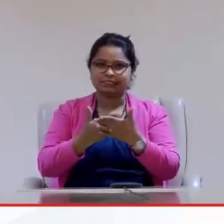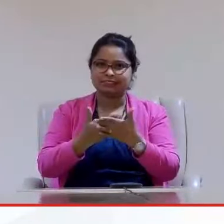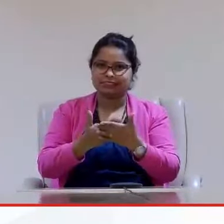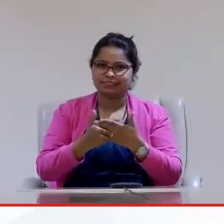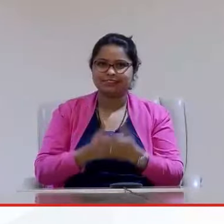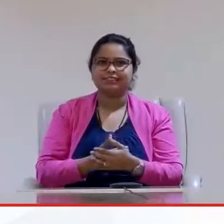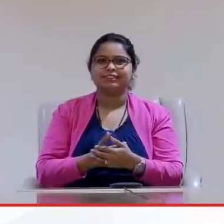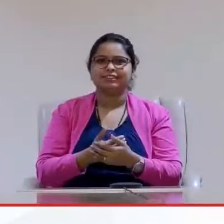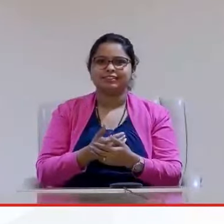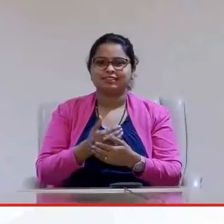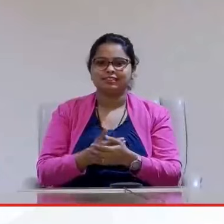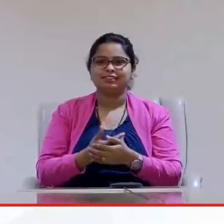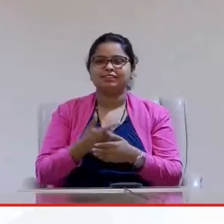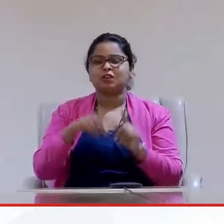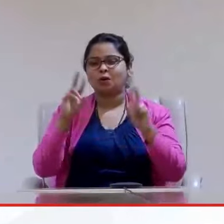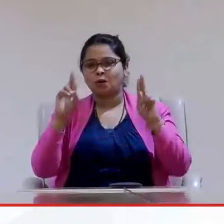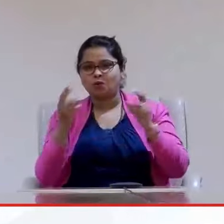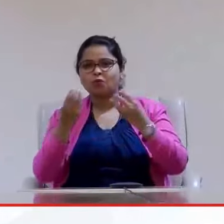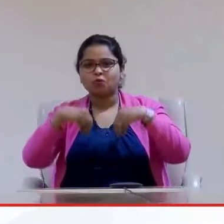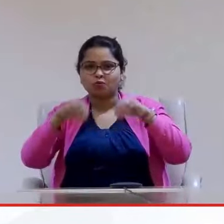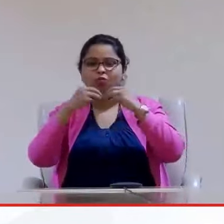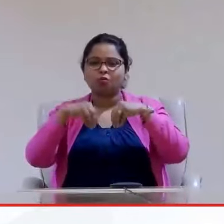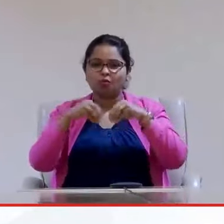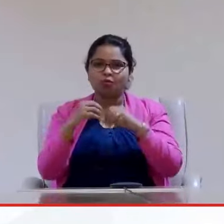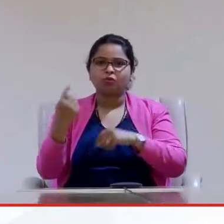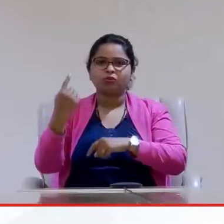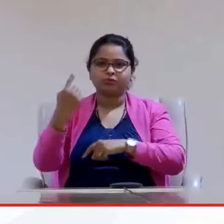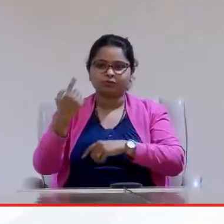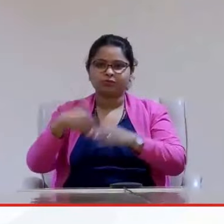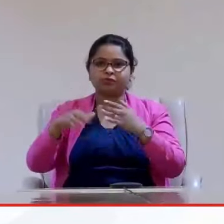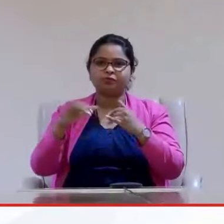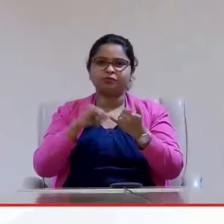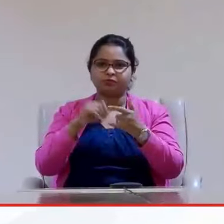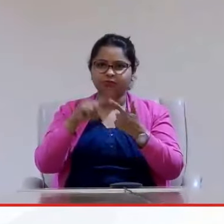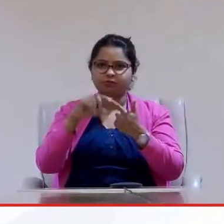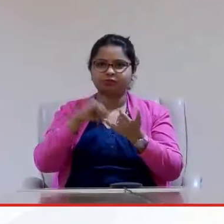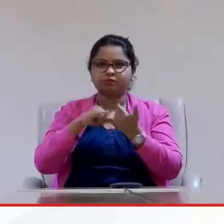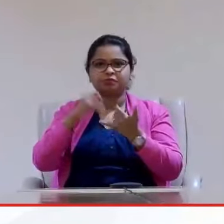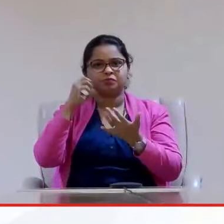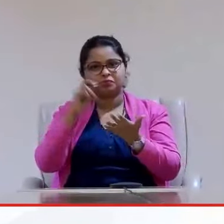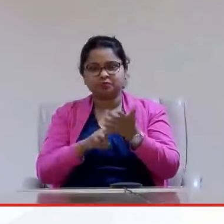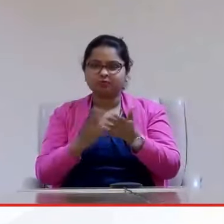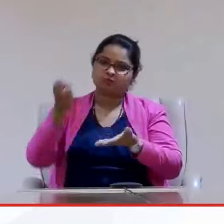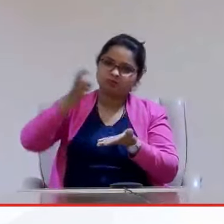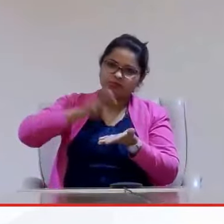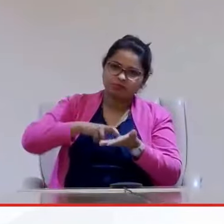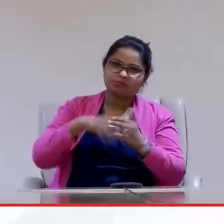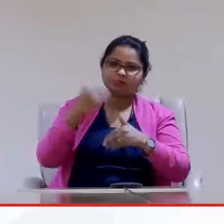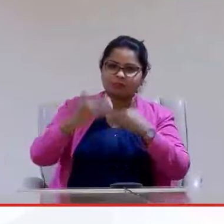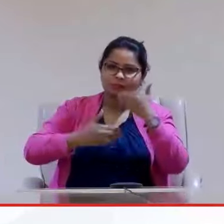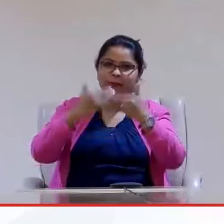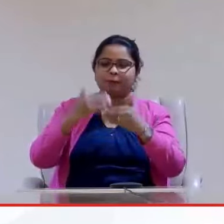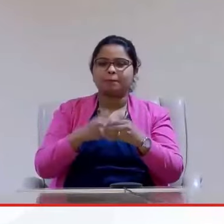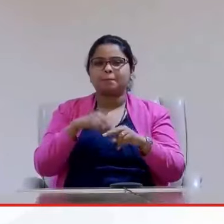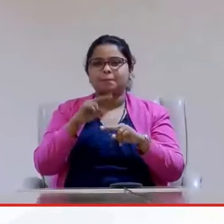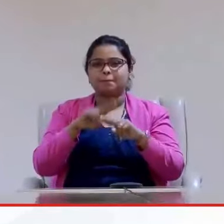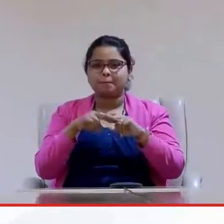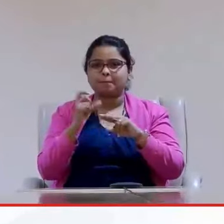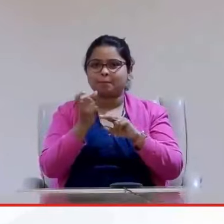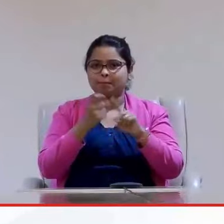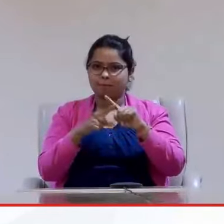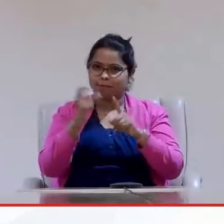of you. We hope to do more of such sessions, and we hope to see you join us in the future as well.